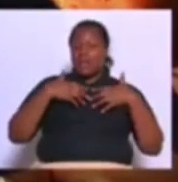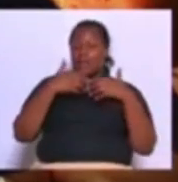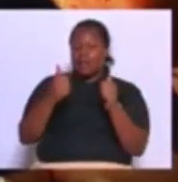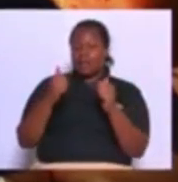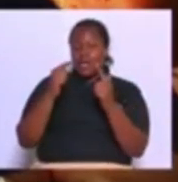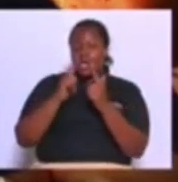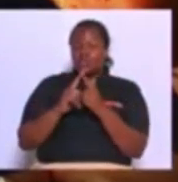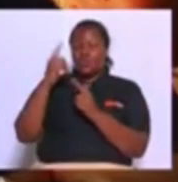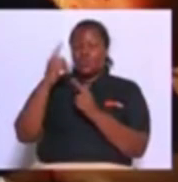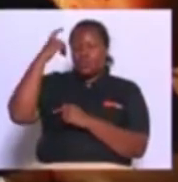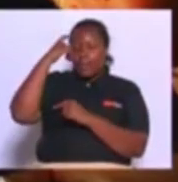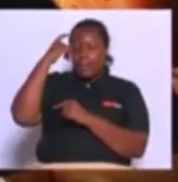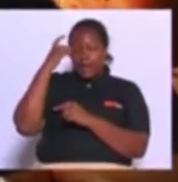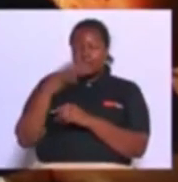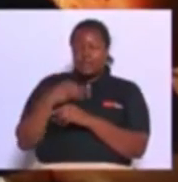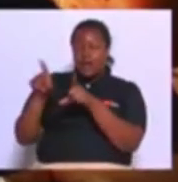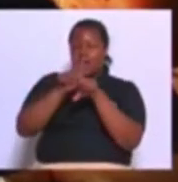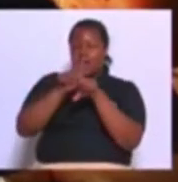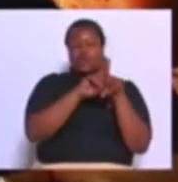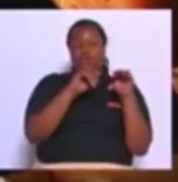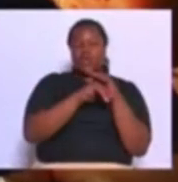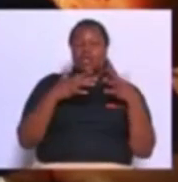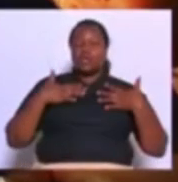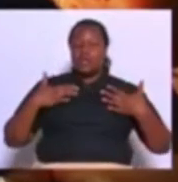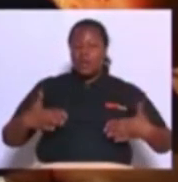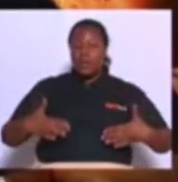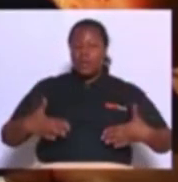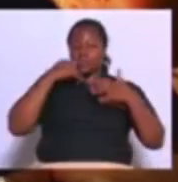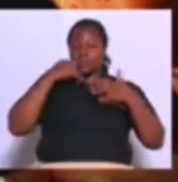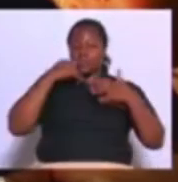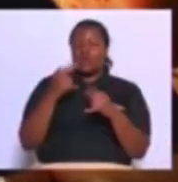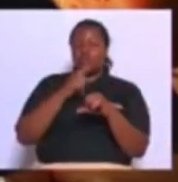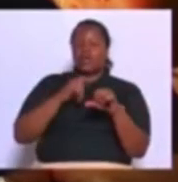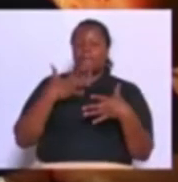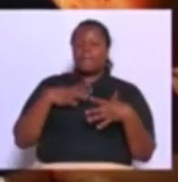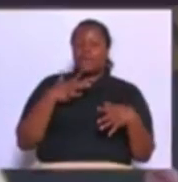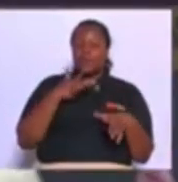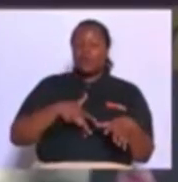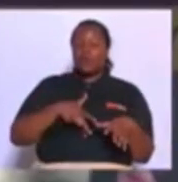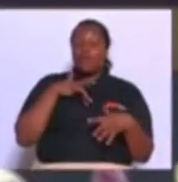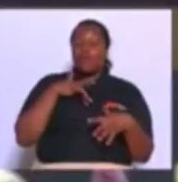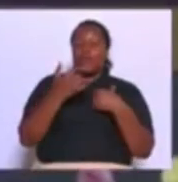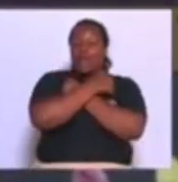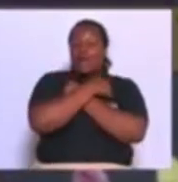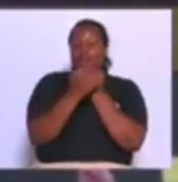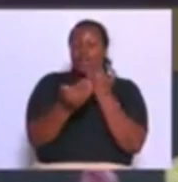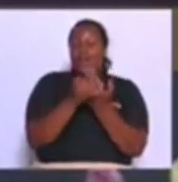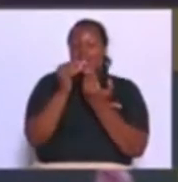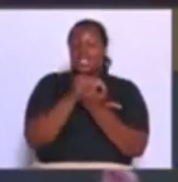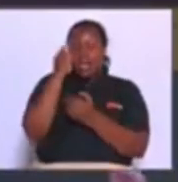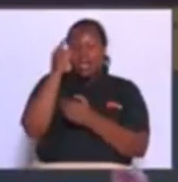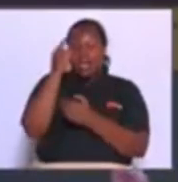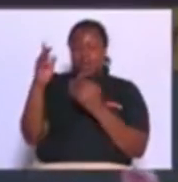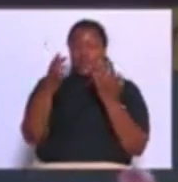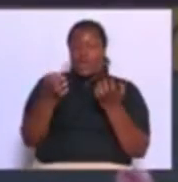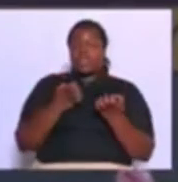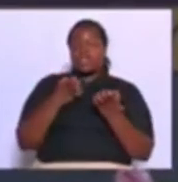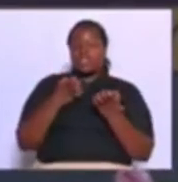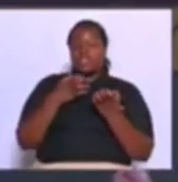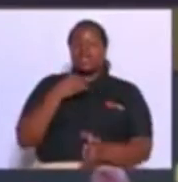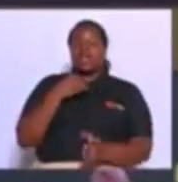to the mind and to the body. So when people feel loved and cared for and needed and